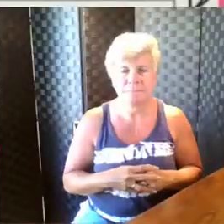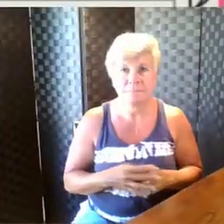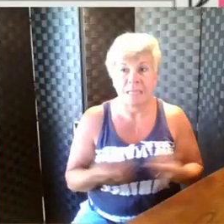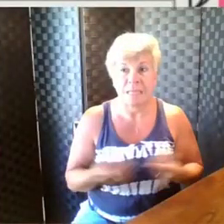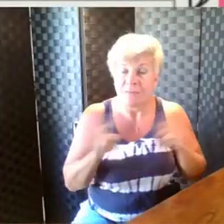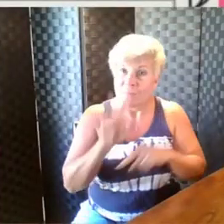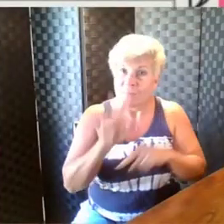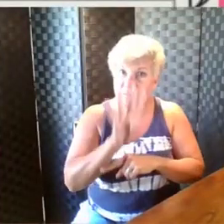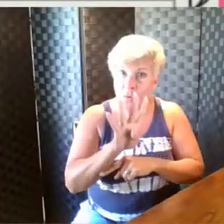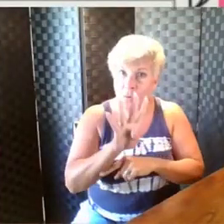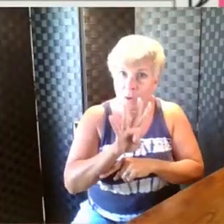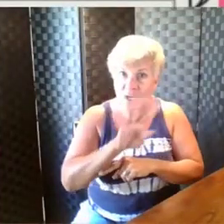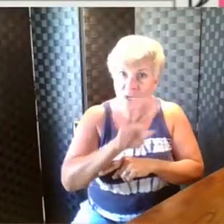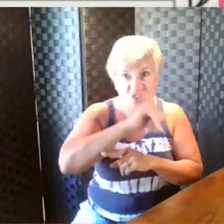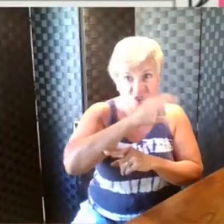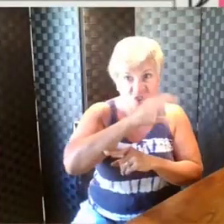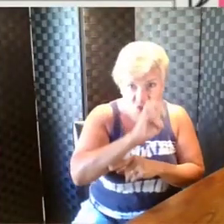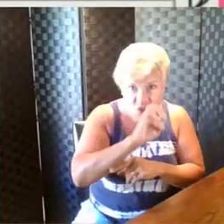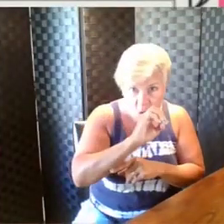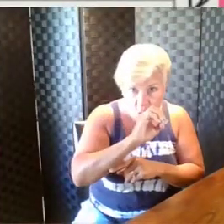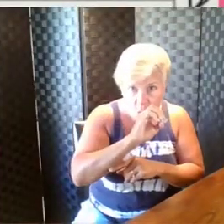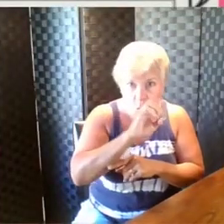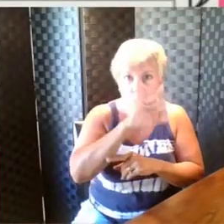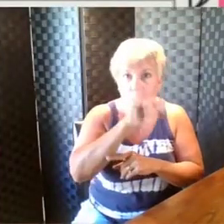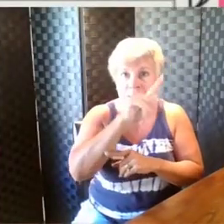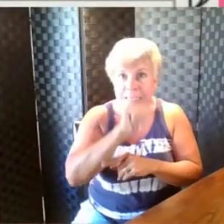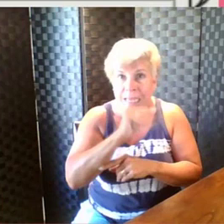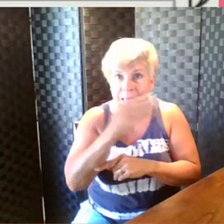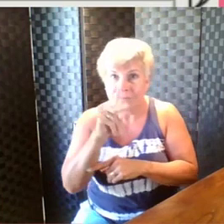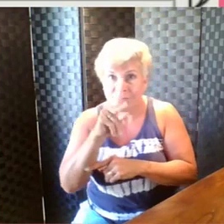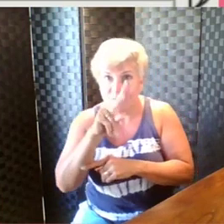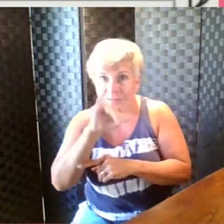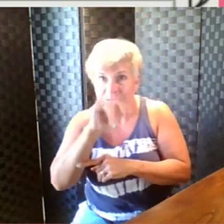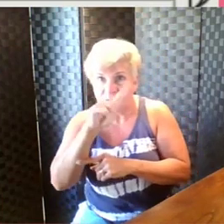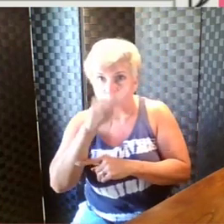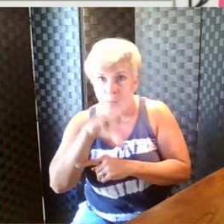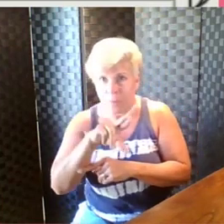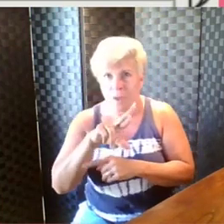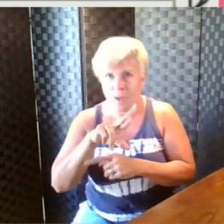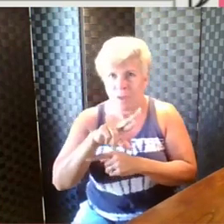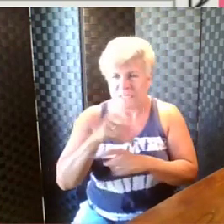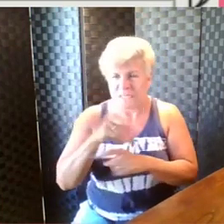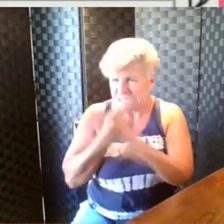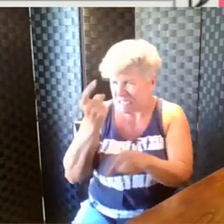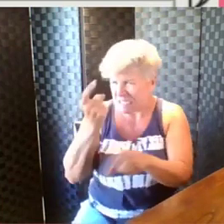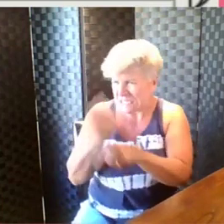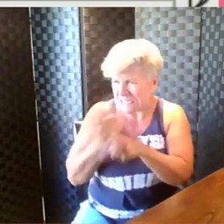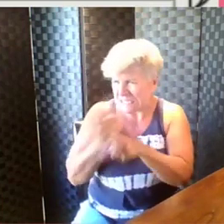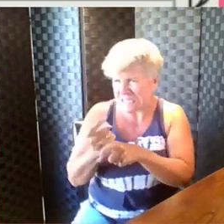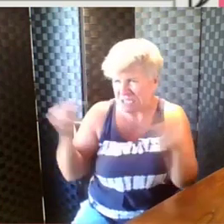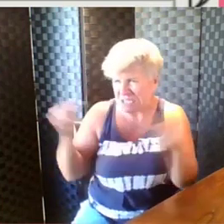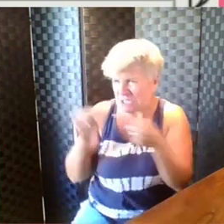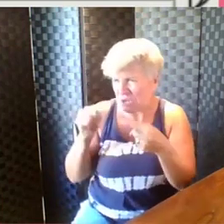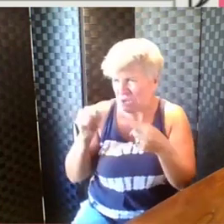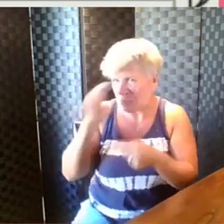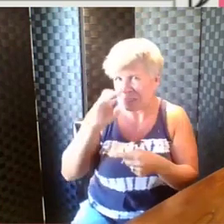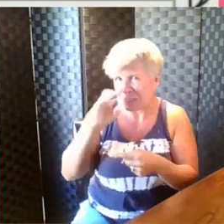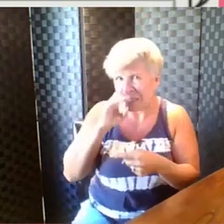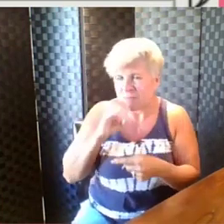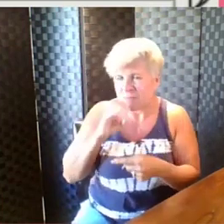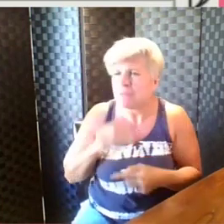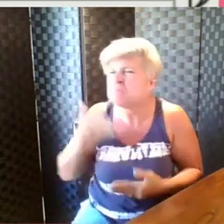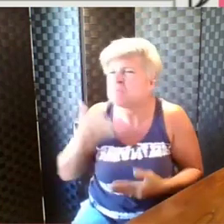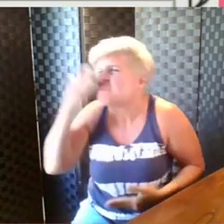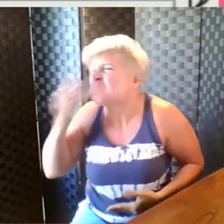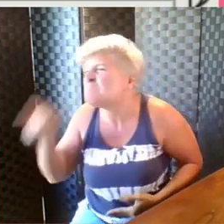The next event is the event where Joe and Rita and Victoria say mean and hurtful things to Chrysanthemum. And they pretend to smell her